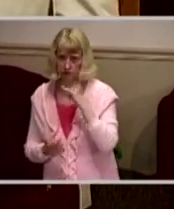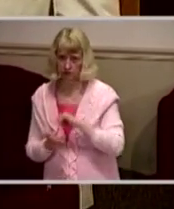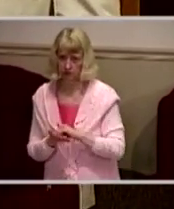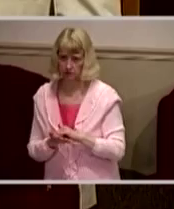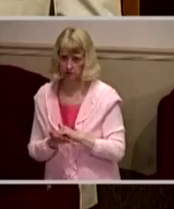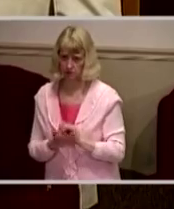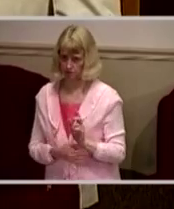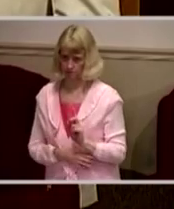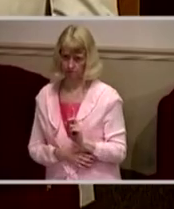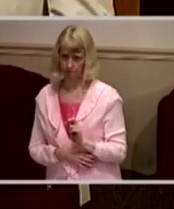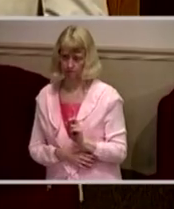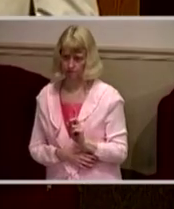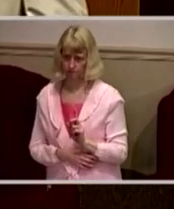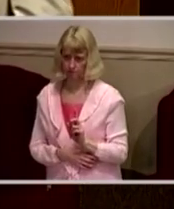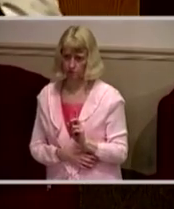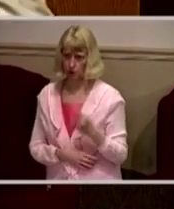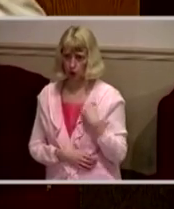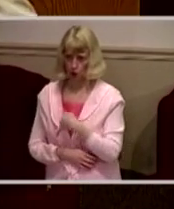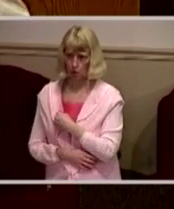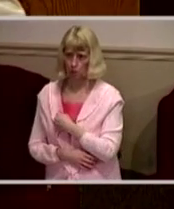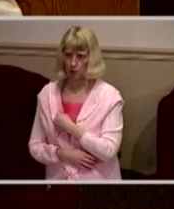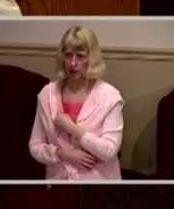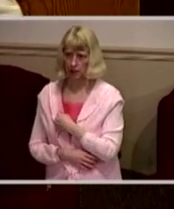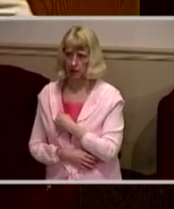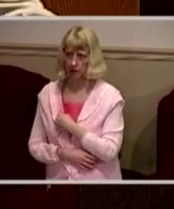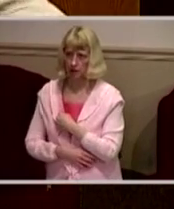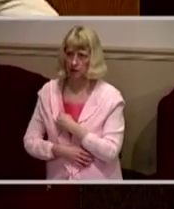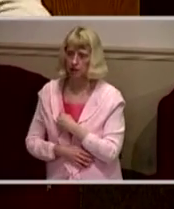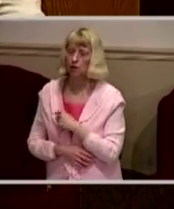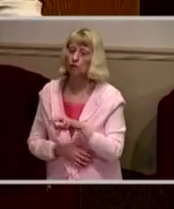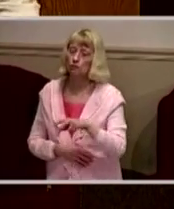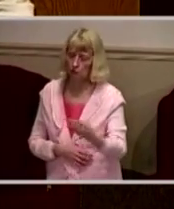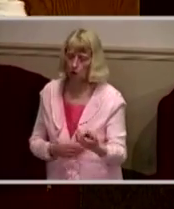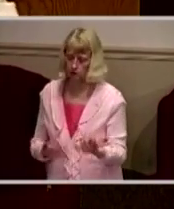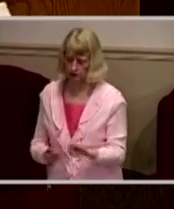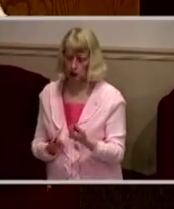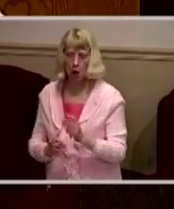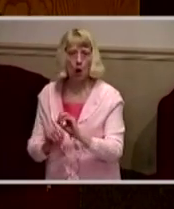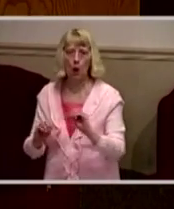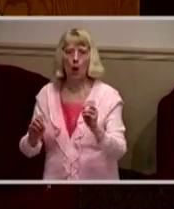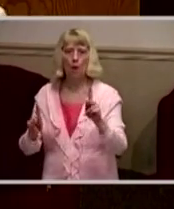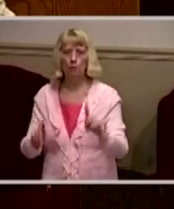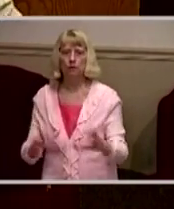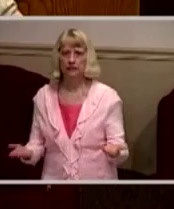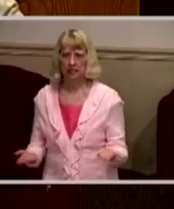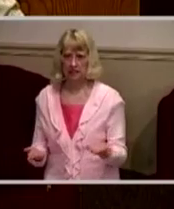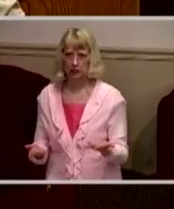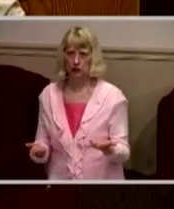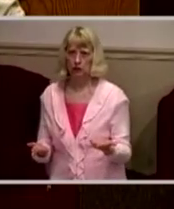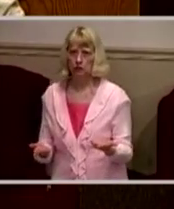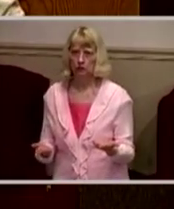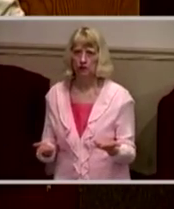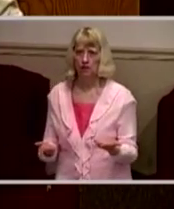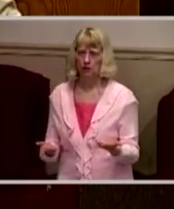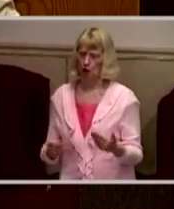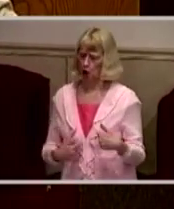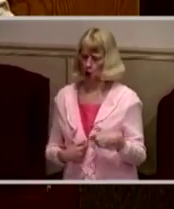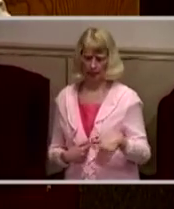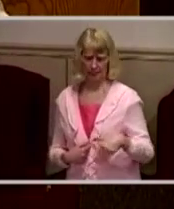that? We are going to stumble and fall into sin. Do we have anybody here who's not yet sinned today?